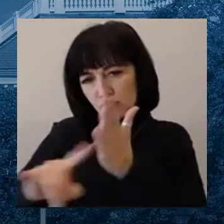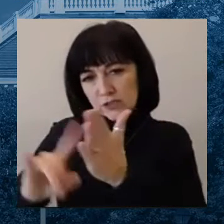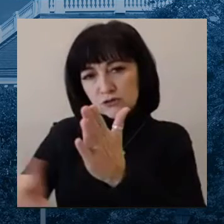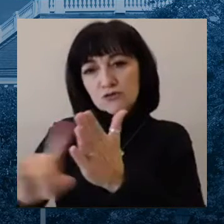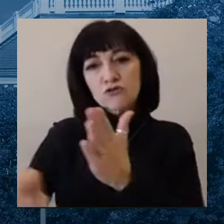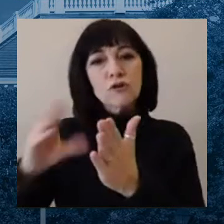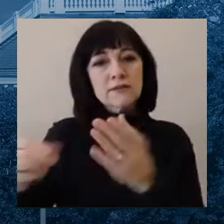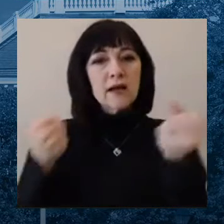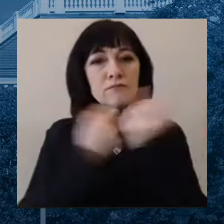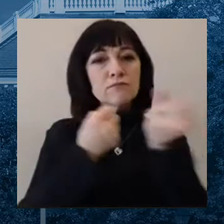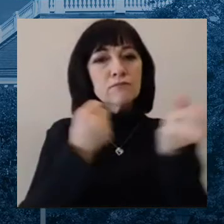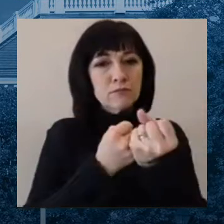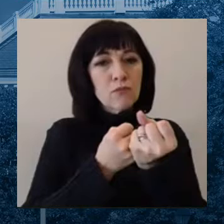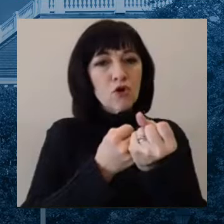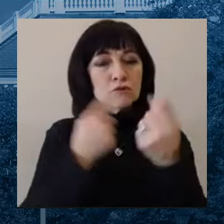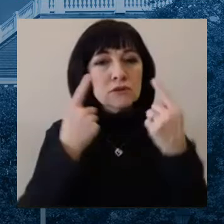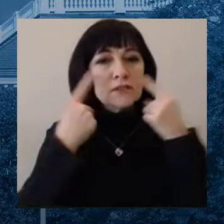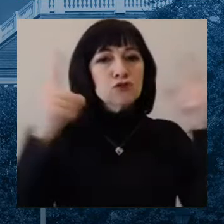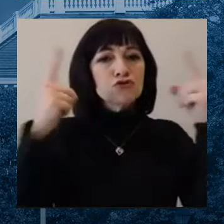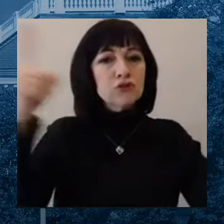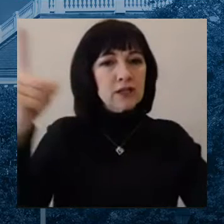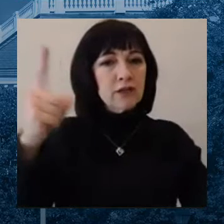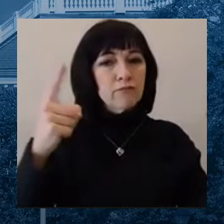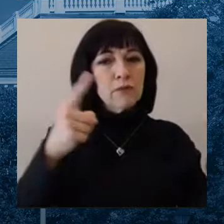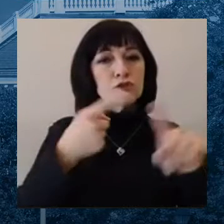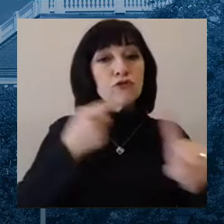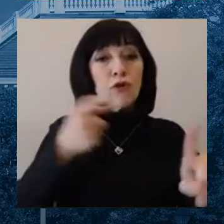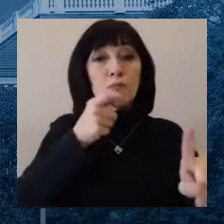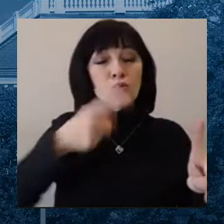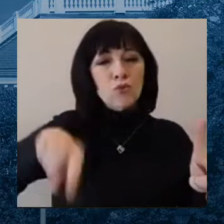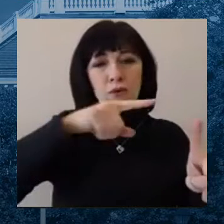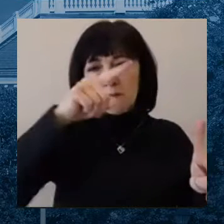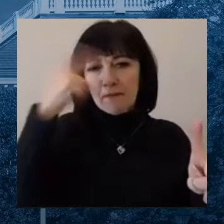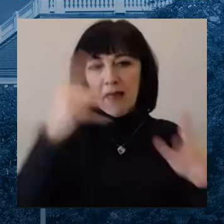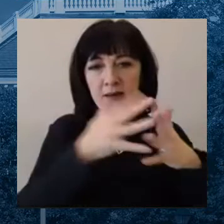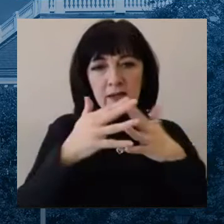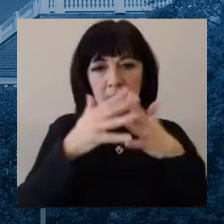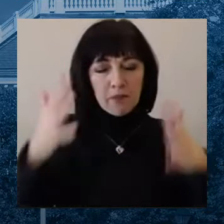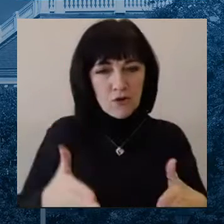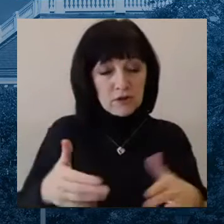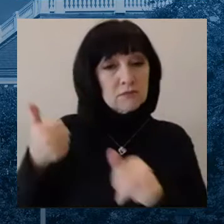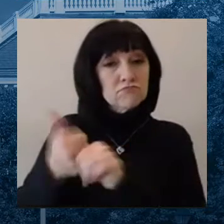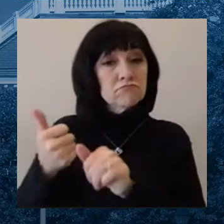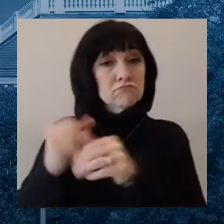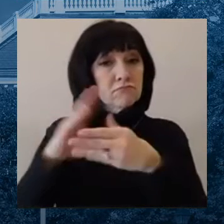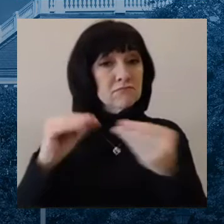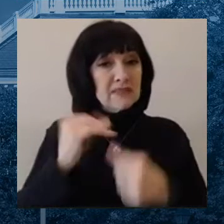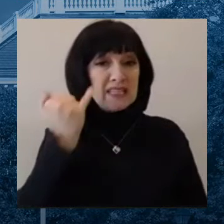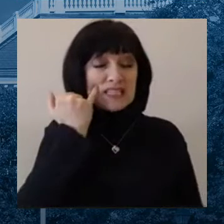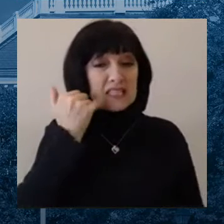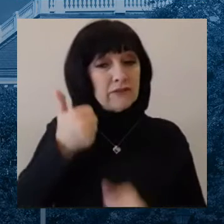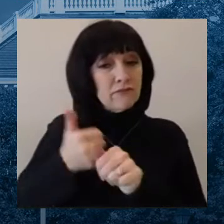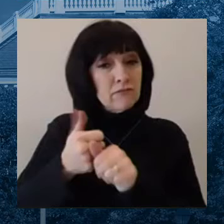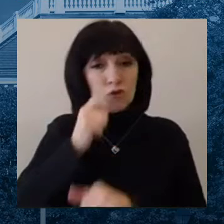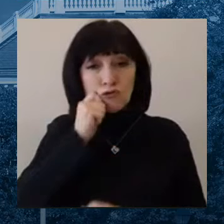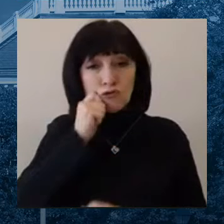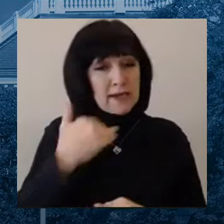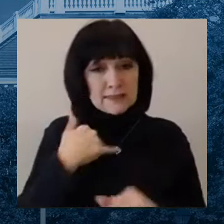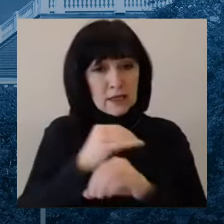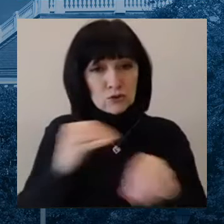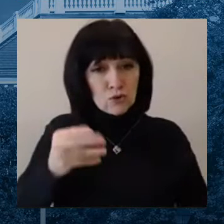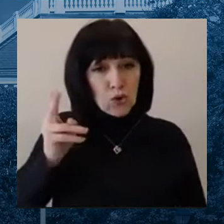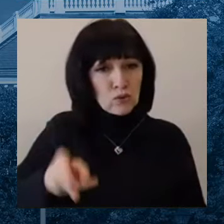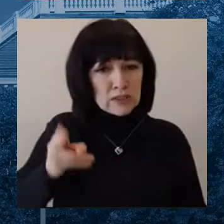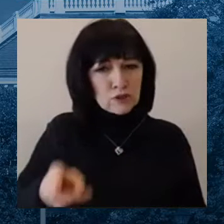Black Americans. Dr. Woodson said, "If a race has no history, it has no